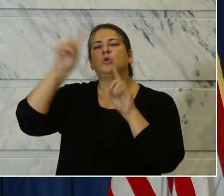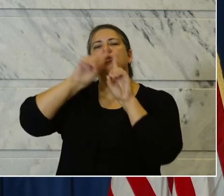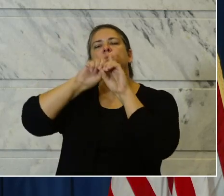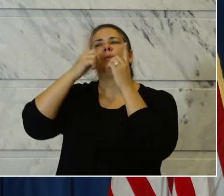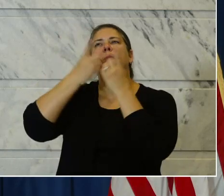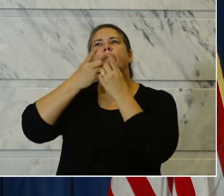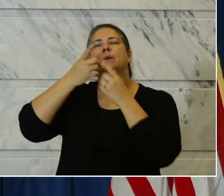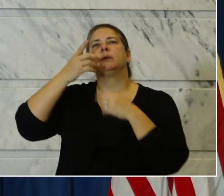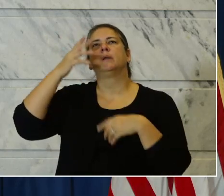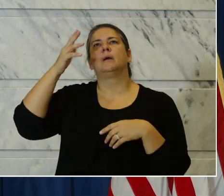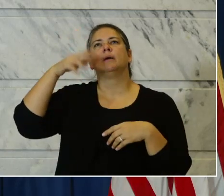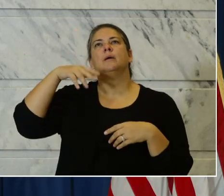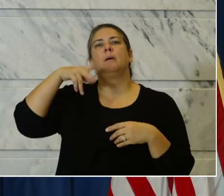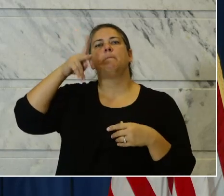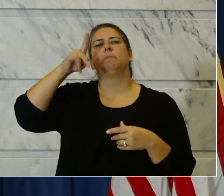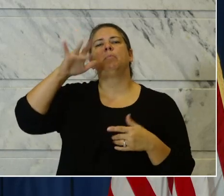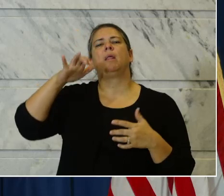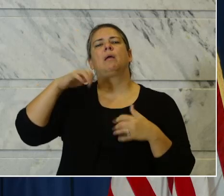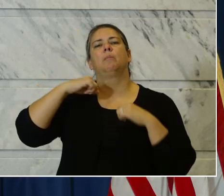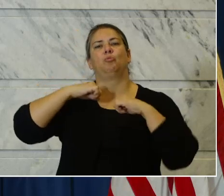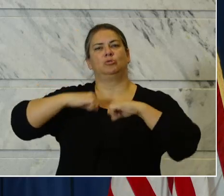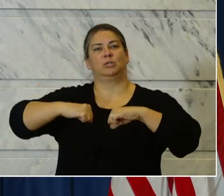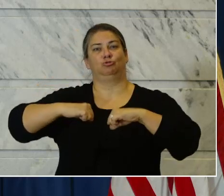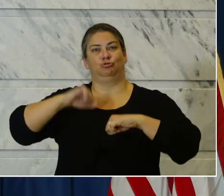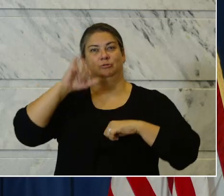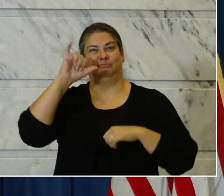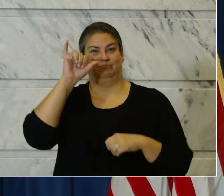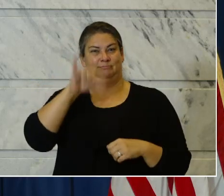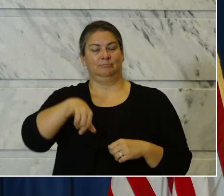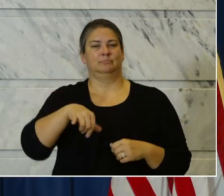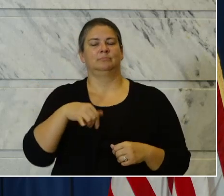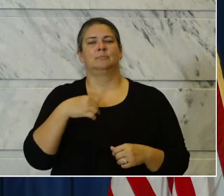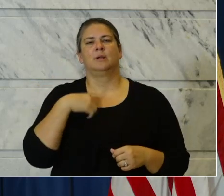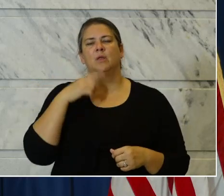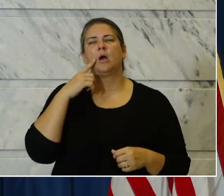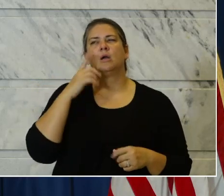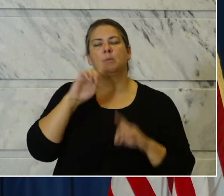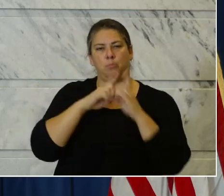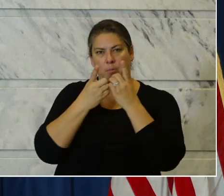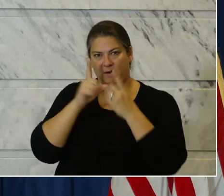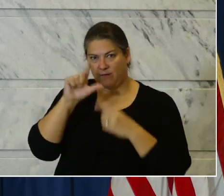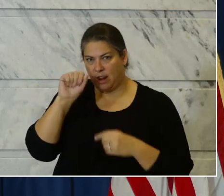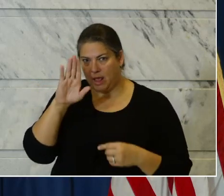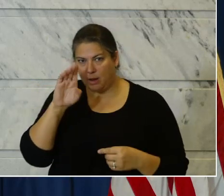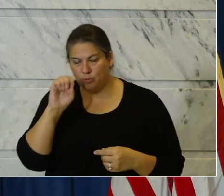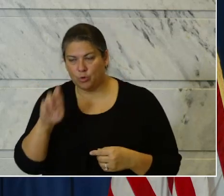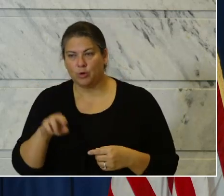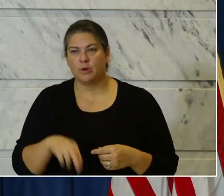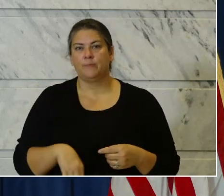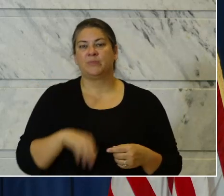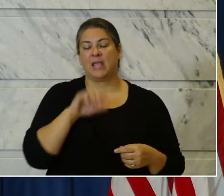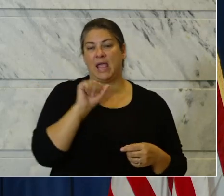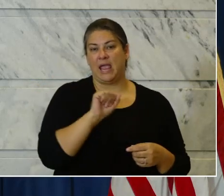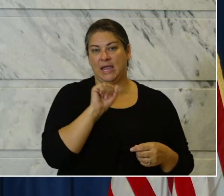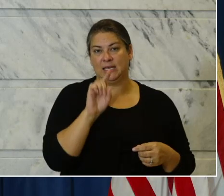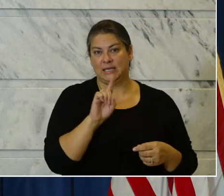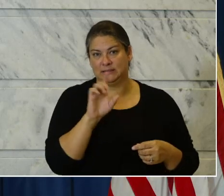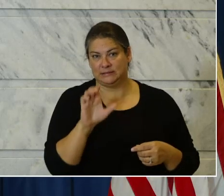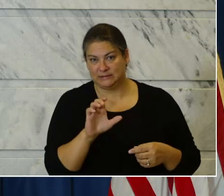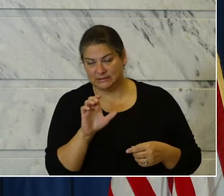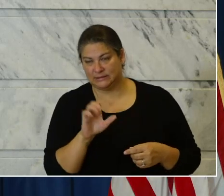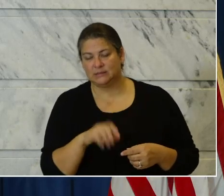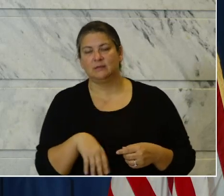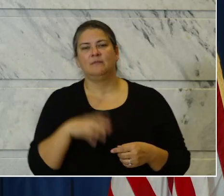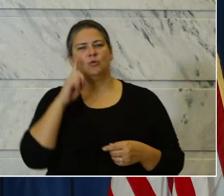of Public Protection, I believe of Labor, ABC, for bars